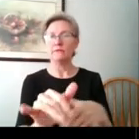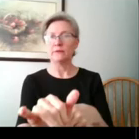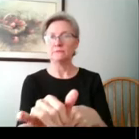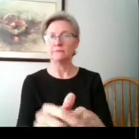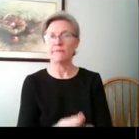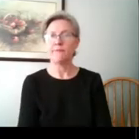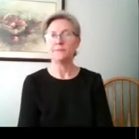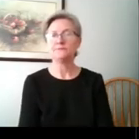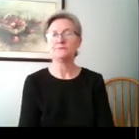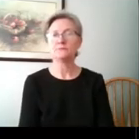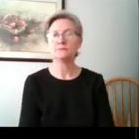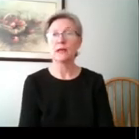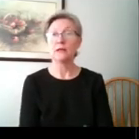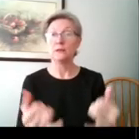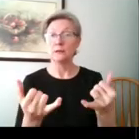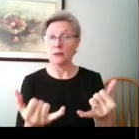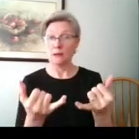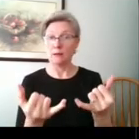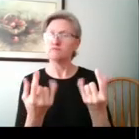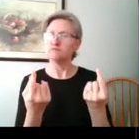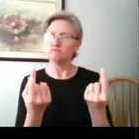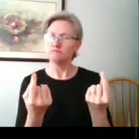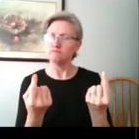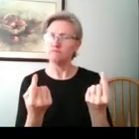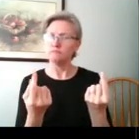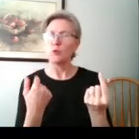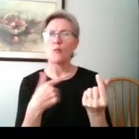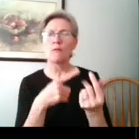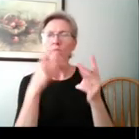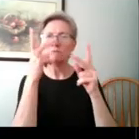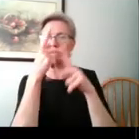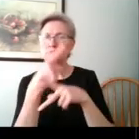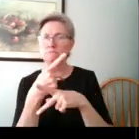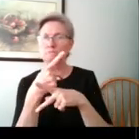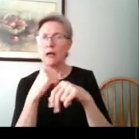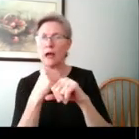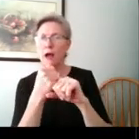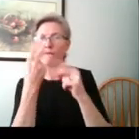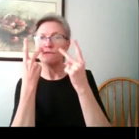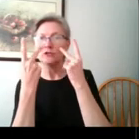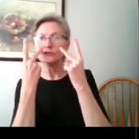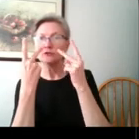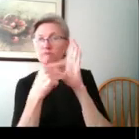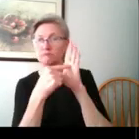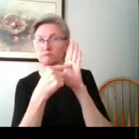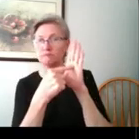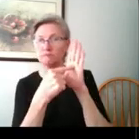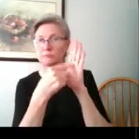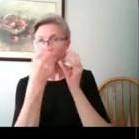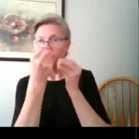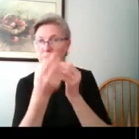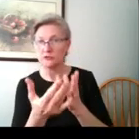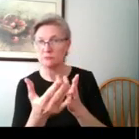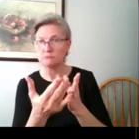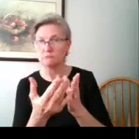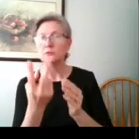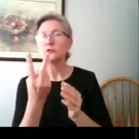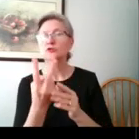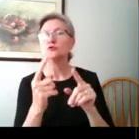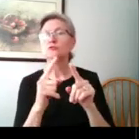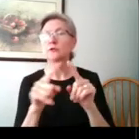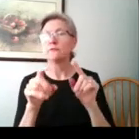right. So now what we're going to do is we're going to figure out how we can visually represent this data. Well, we have 2 different scales